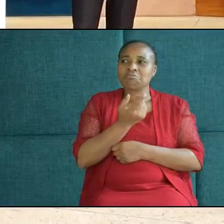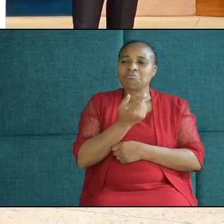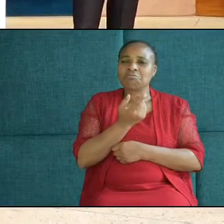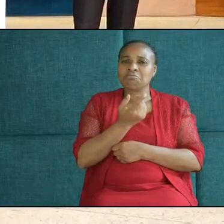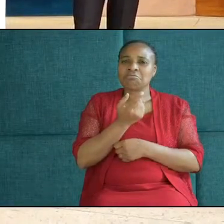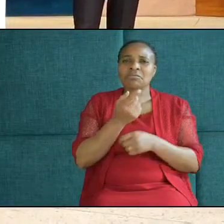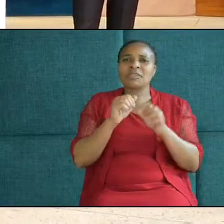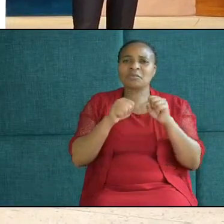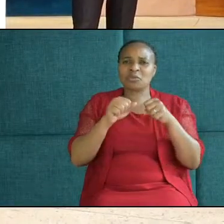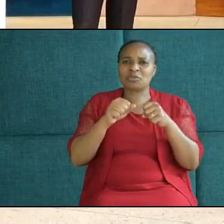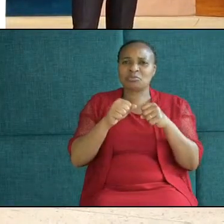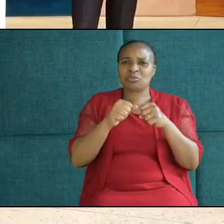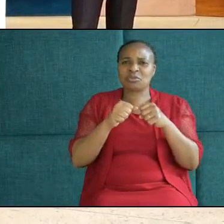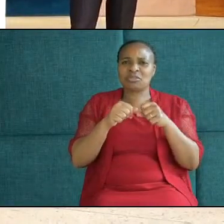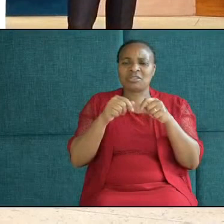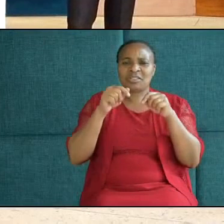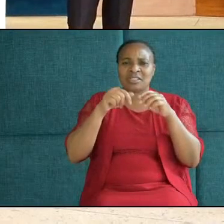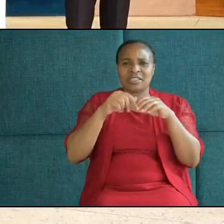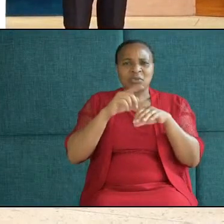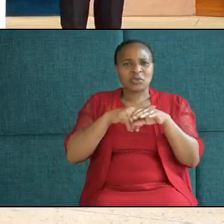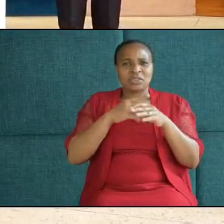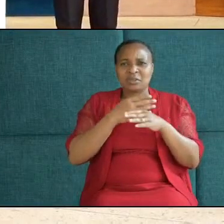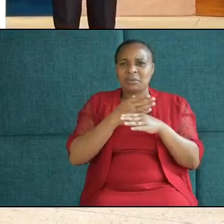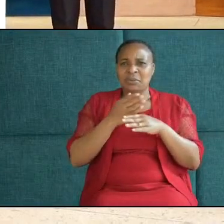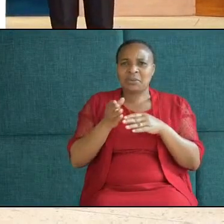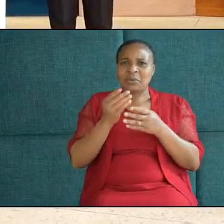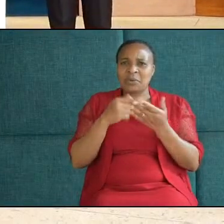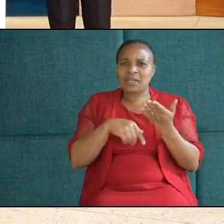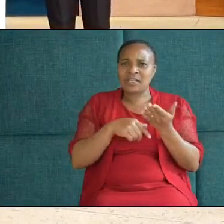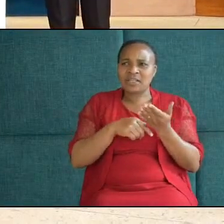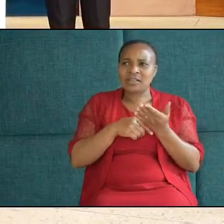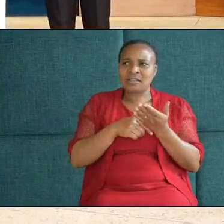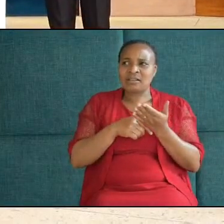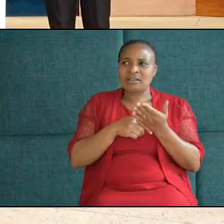Huh. Time, gentlemen, time.